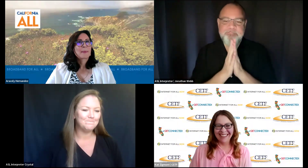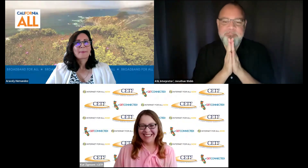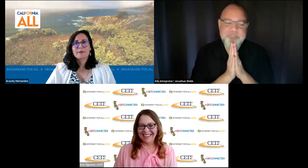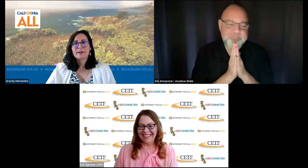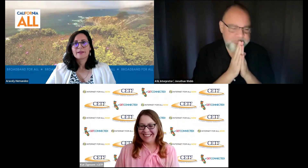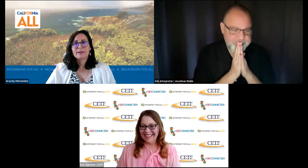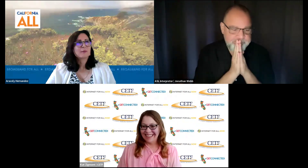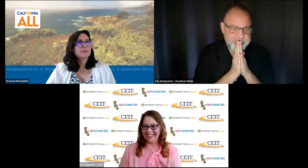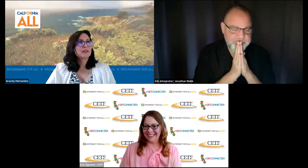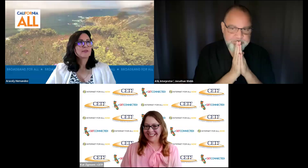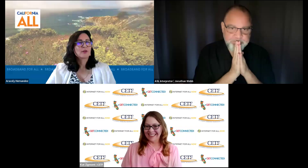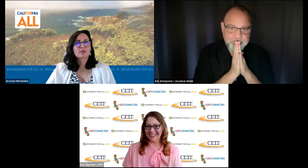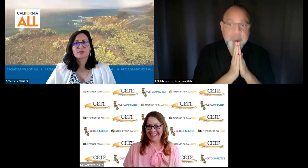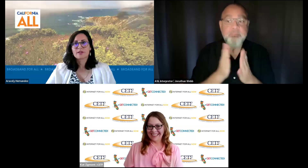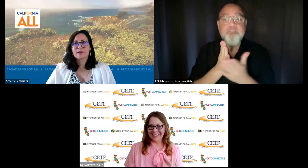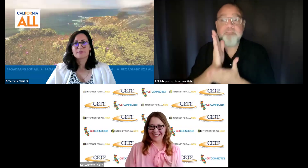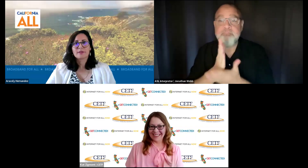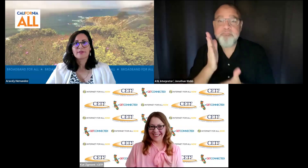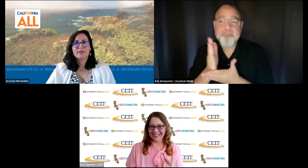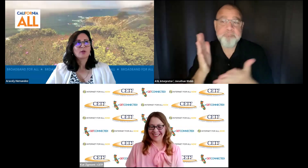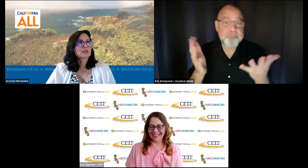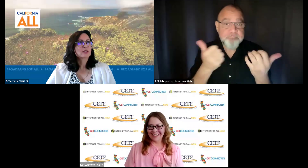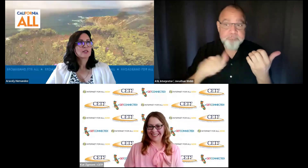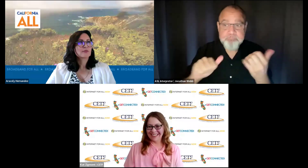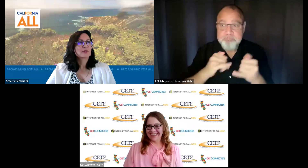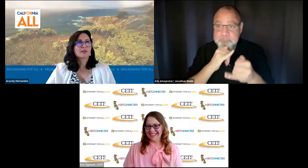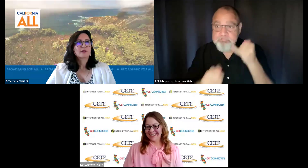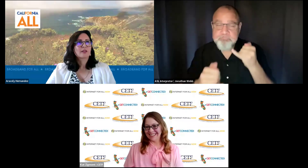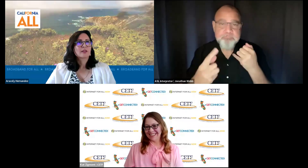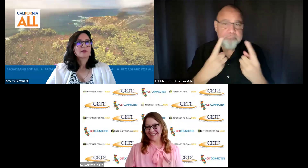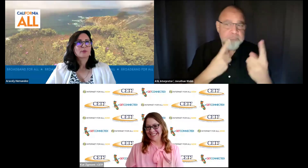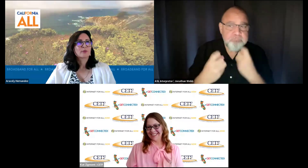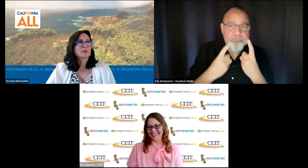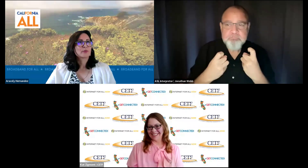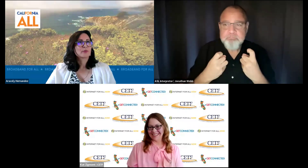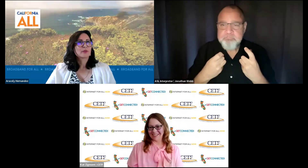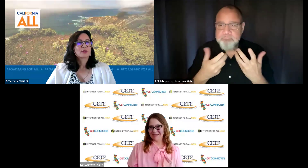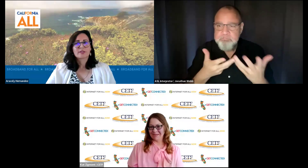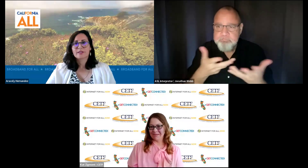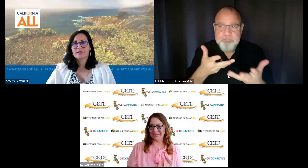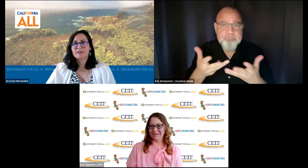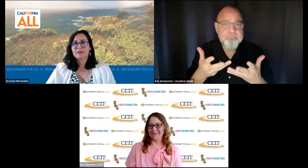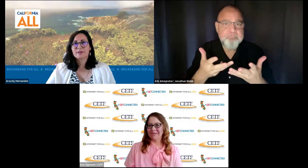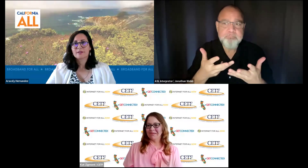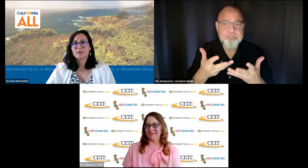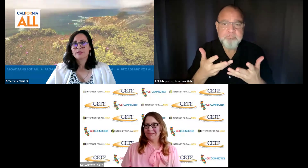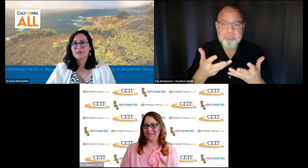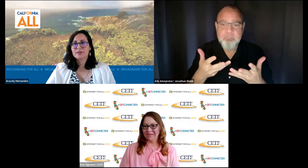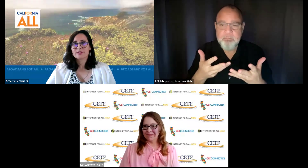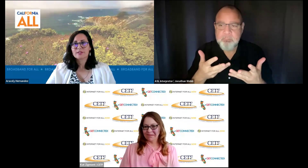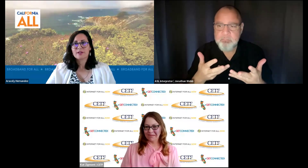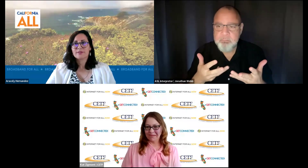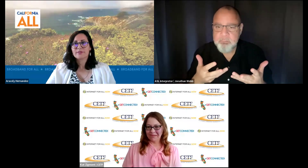All right. Any other folks have any questions? If you're interested in